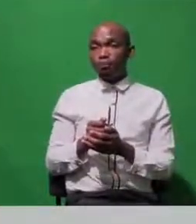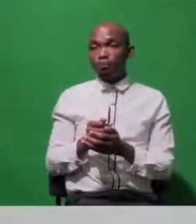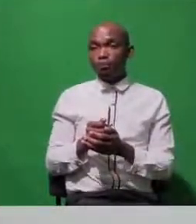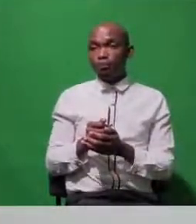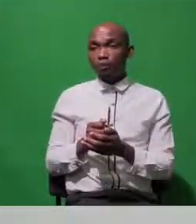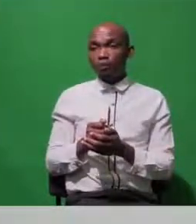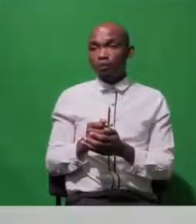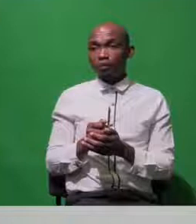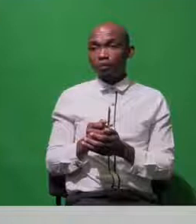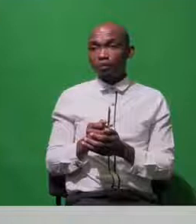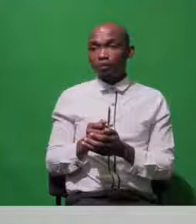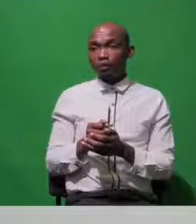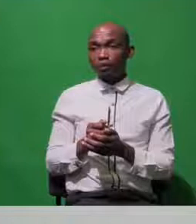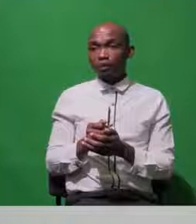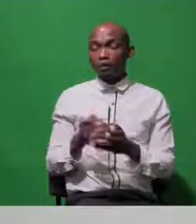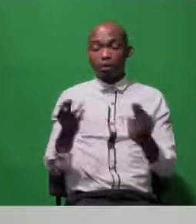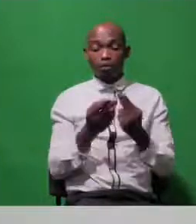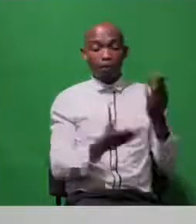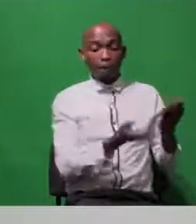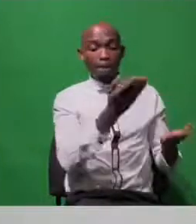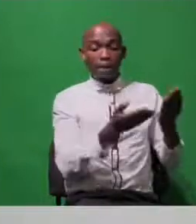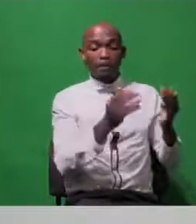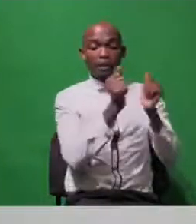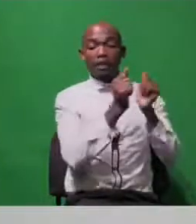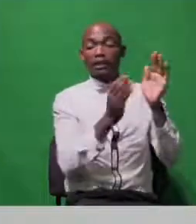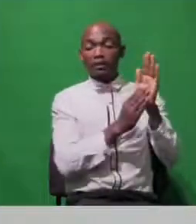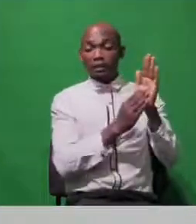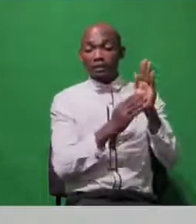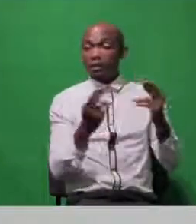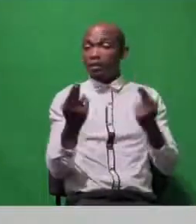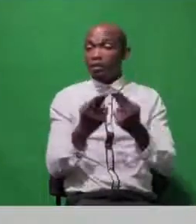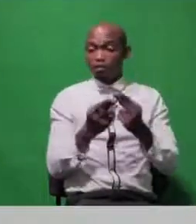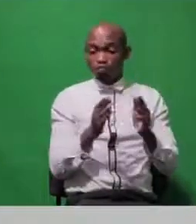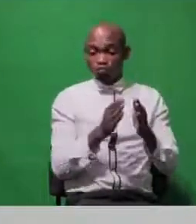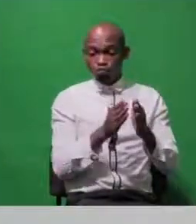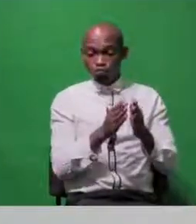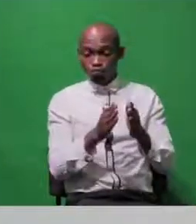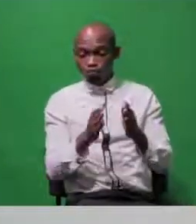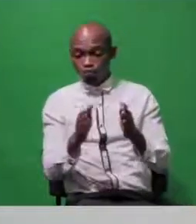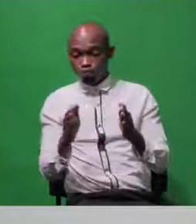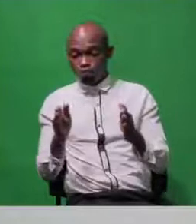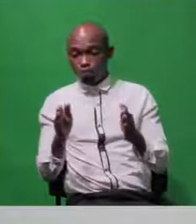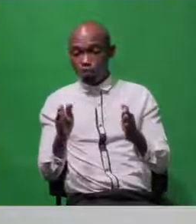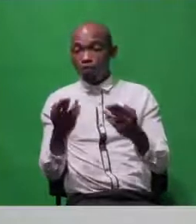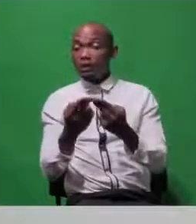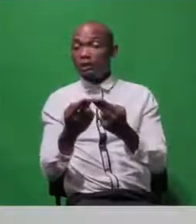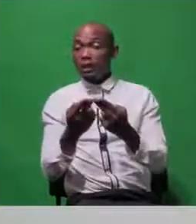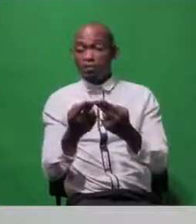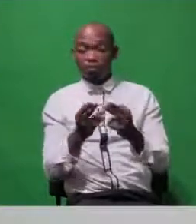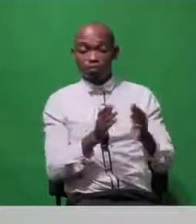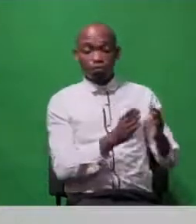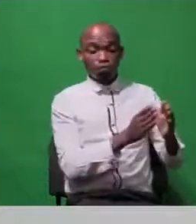So measure 19 as well from dotted line to the new position, and here's